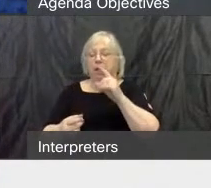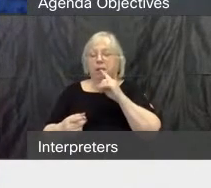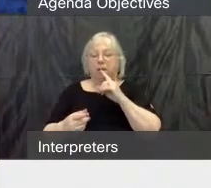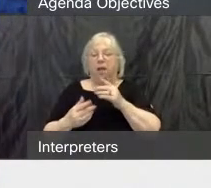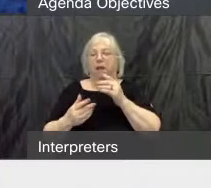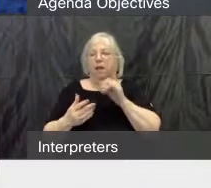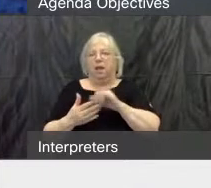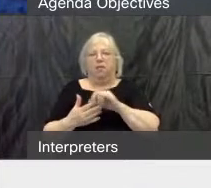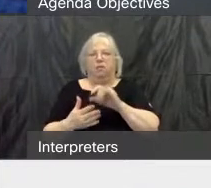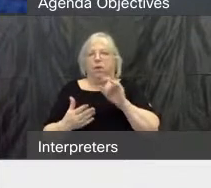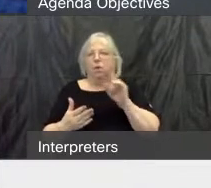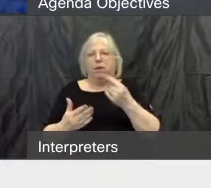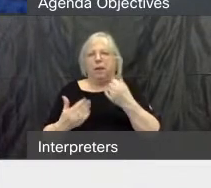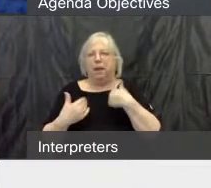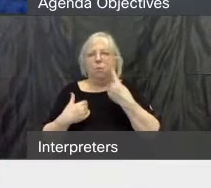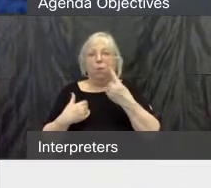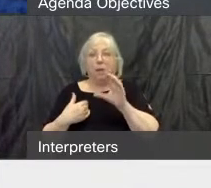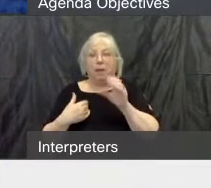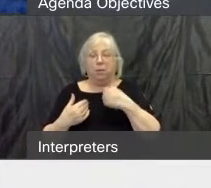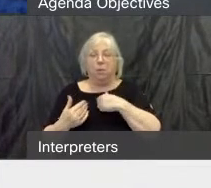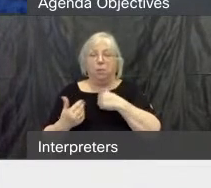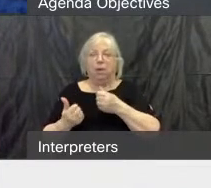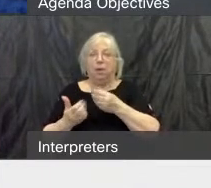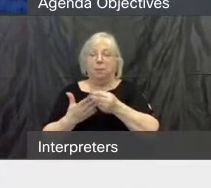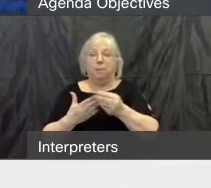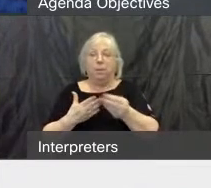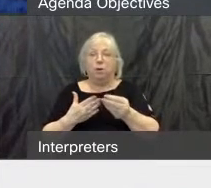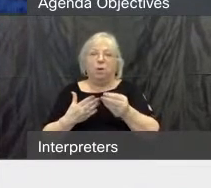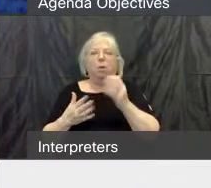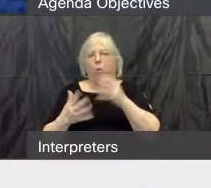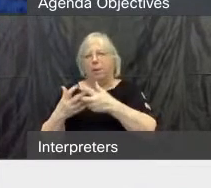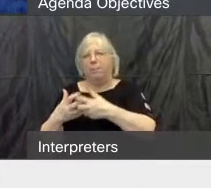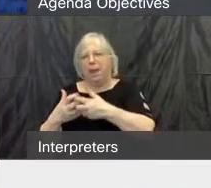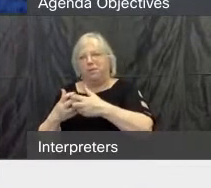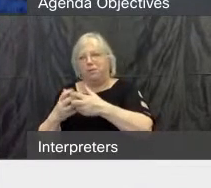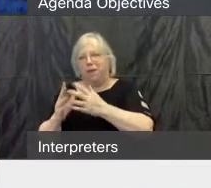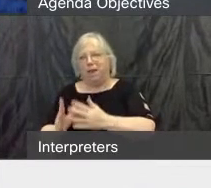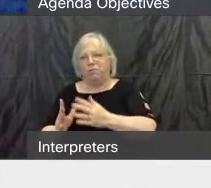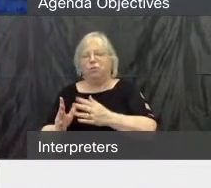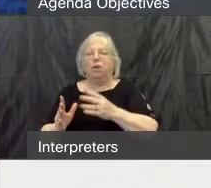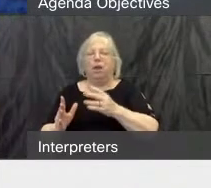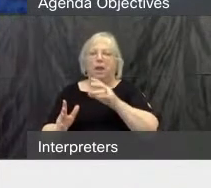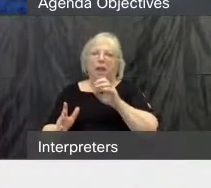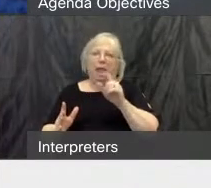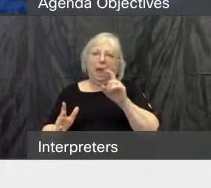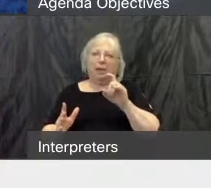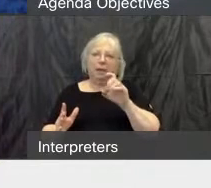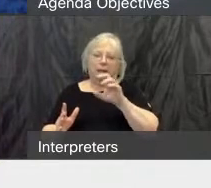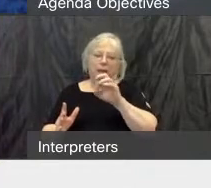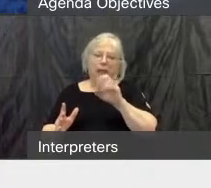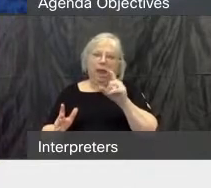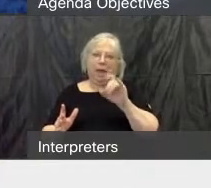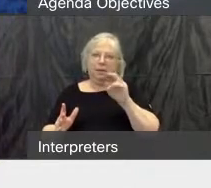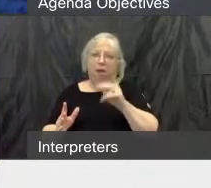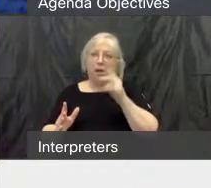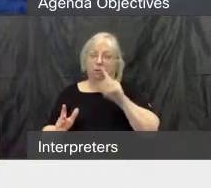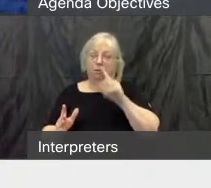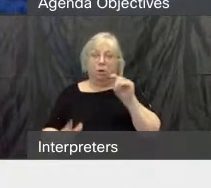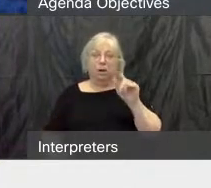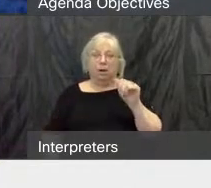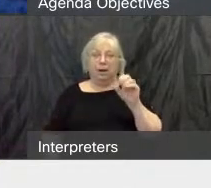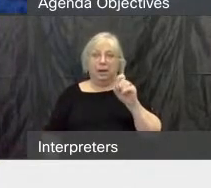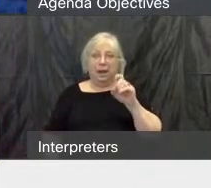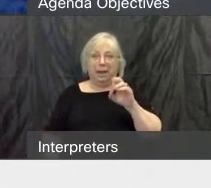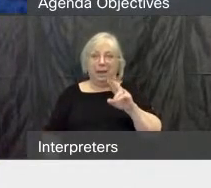only one company we can buy from, or one manufacturer, in this case, Axon for the tasers, their